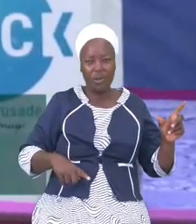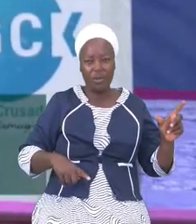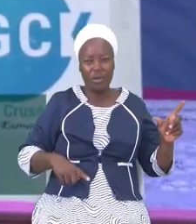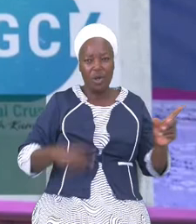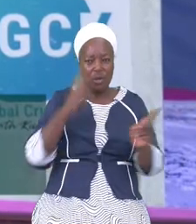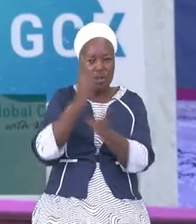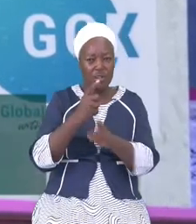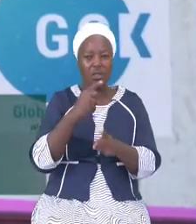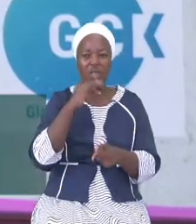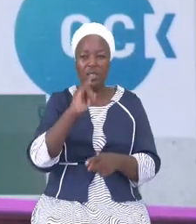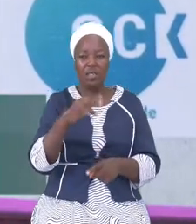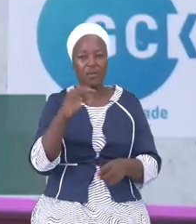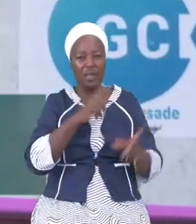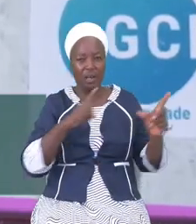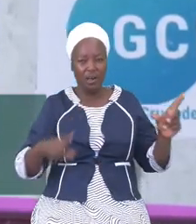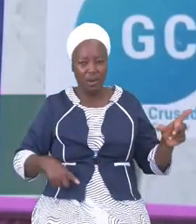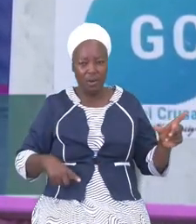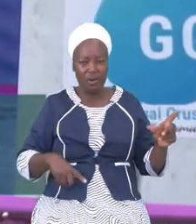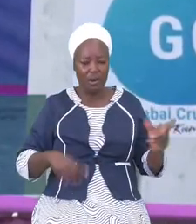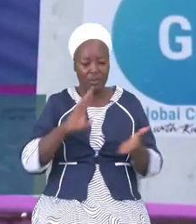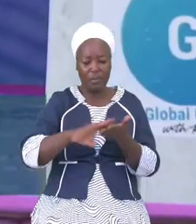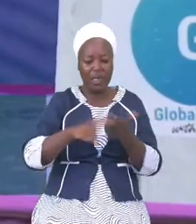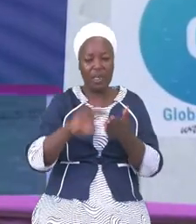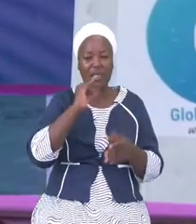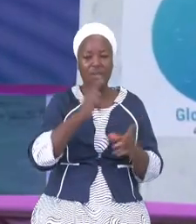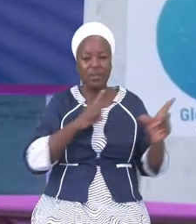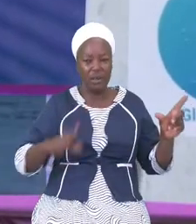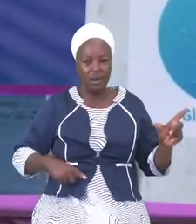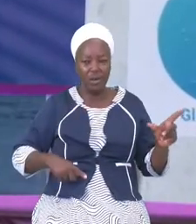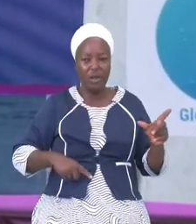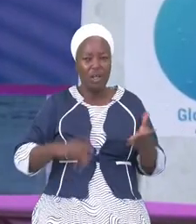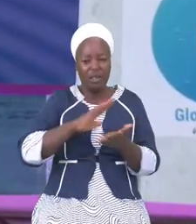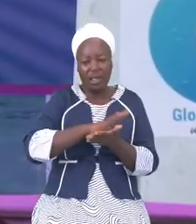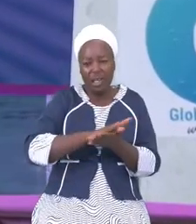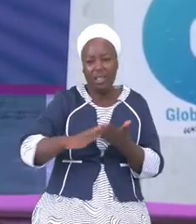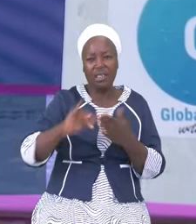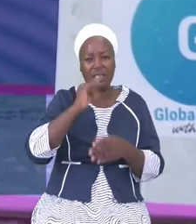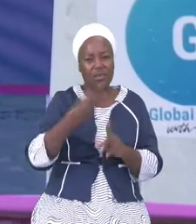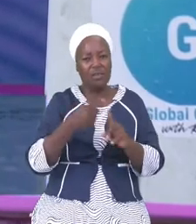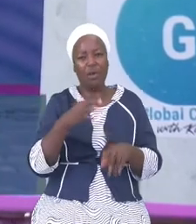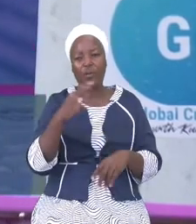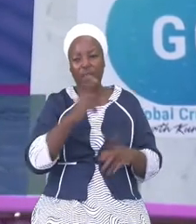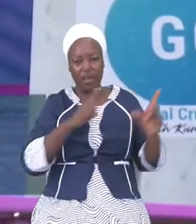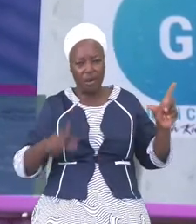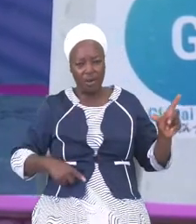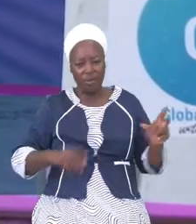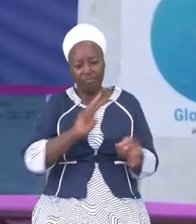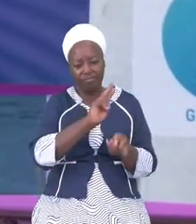Justification is of the Lord. Pardon is of the Lord. Forgiveness is of the Lord. Redemption is of the